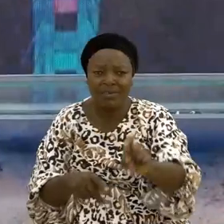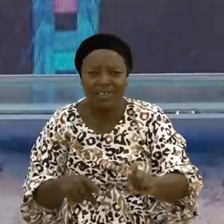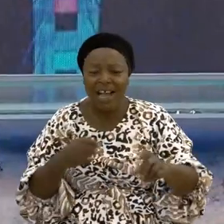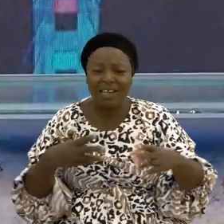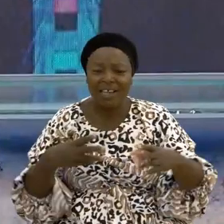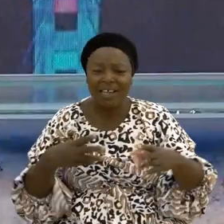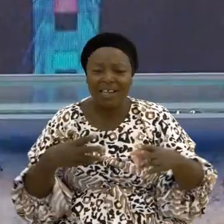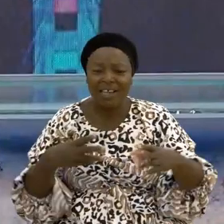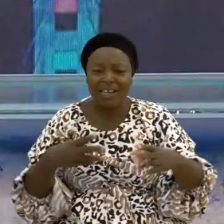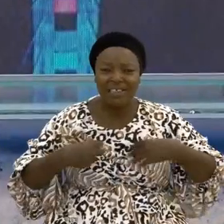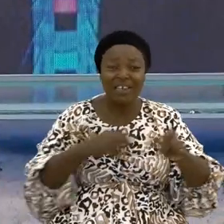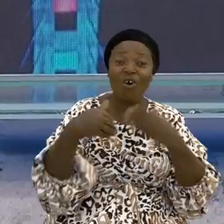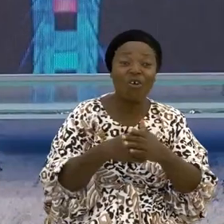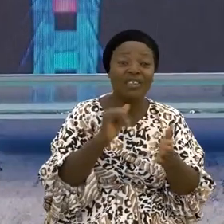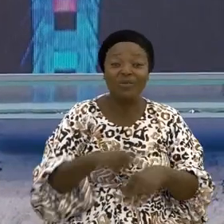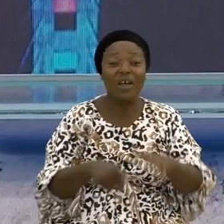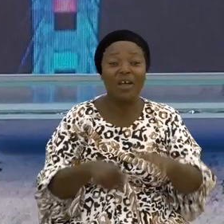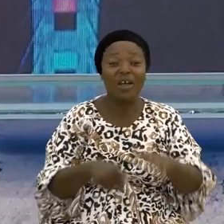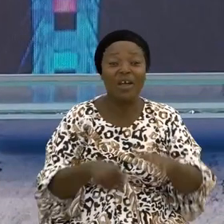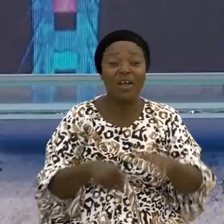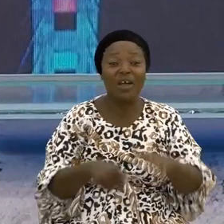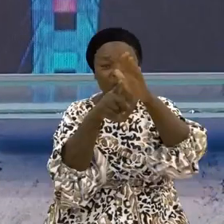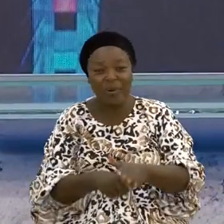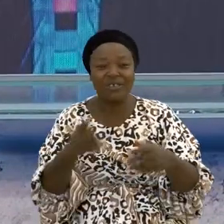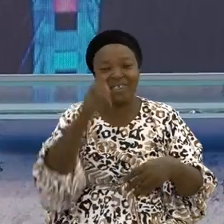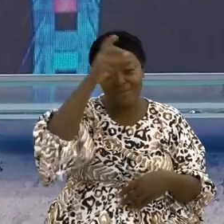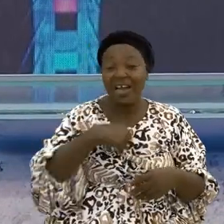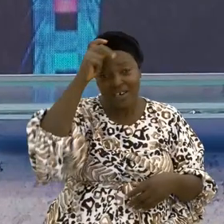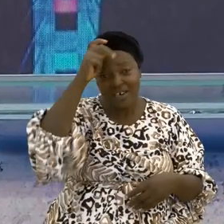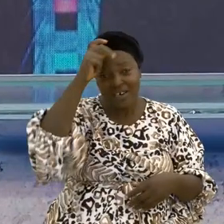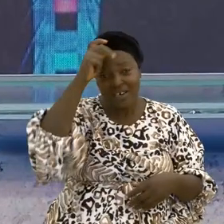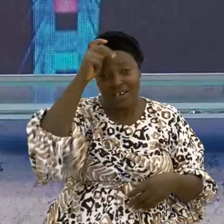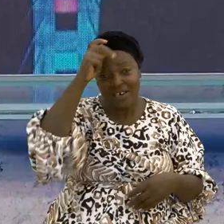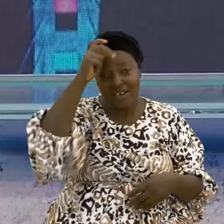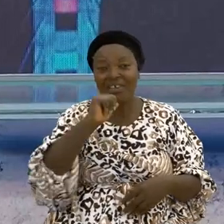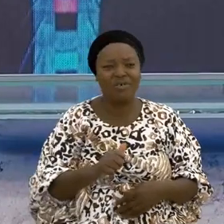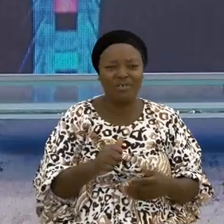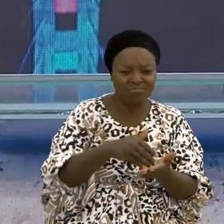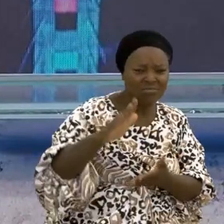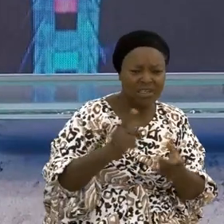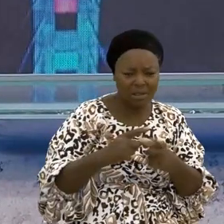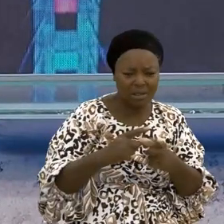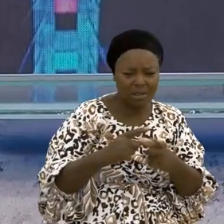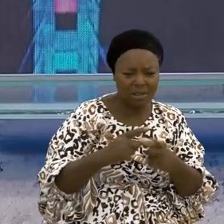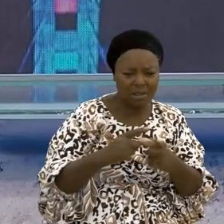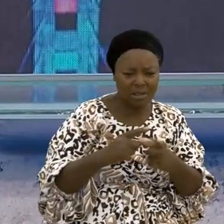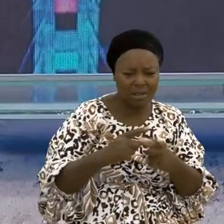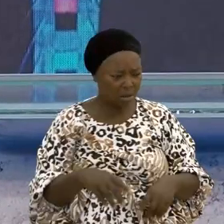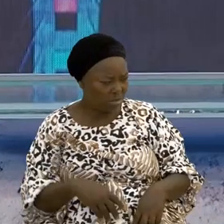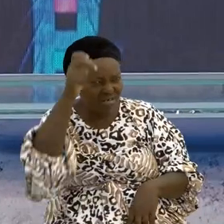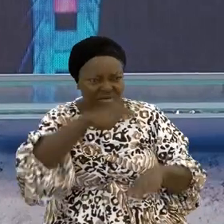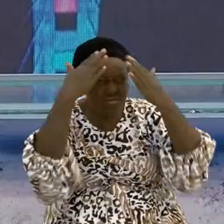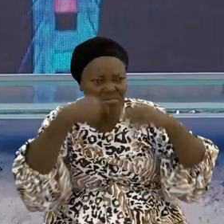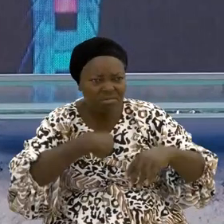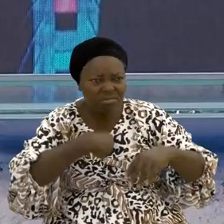all that were oppressed of the devil. And the devil could not resist and say, I am here. I'm controlling